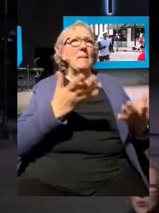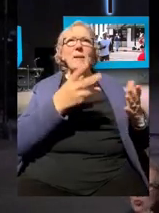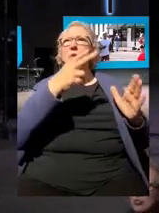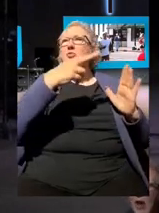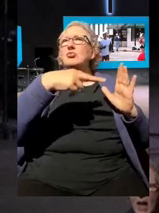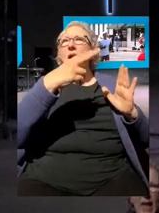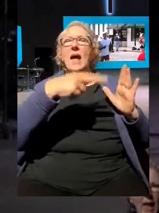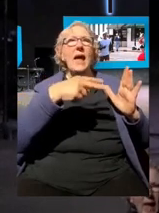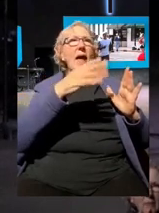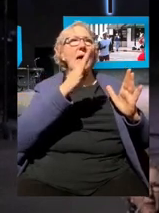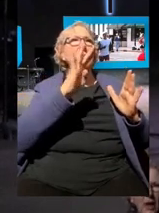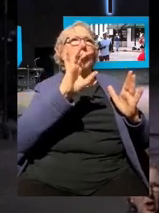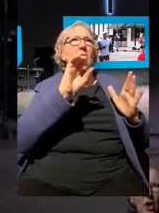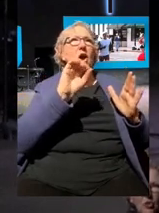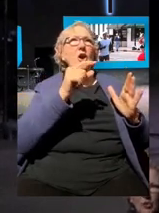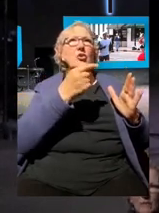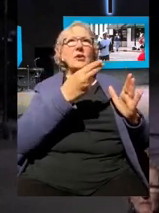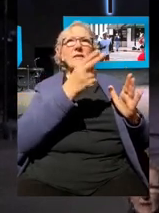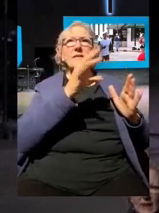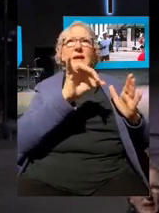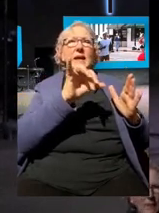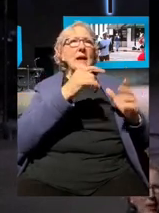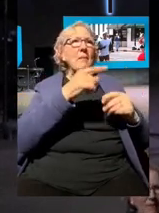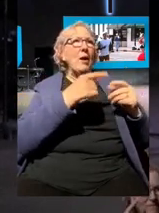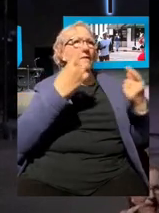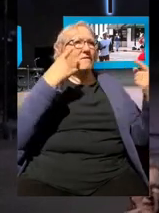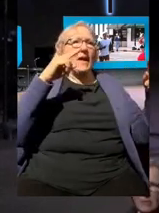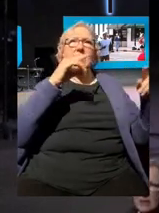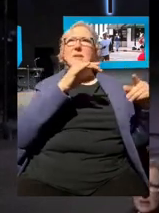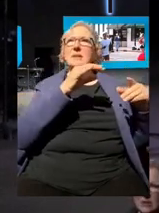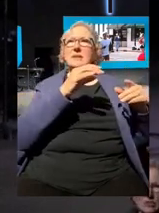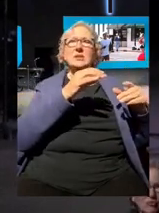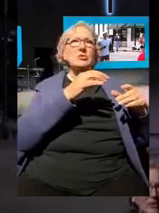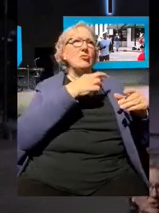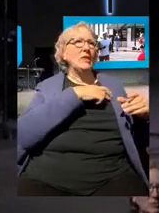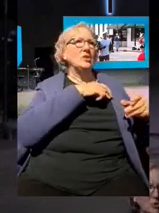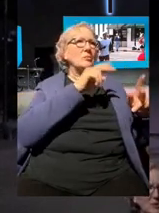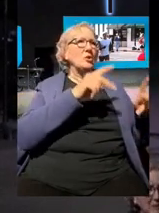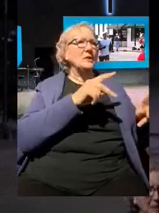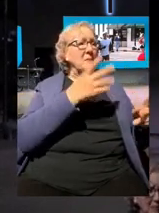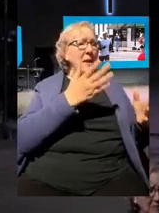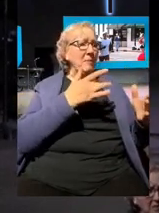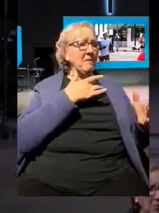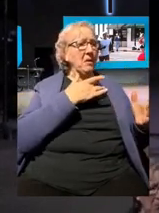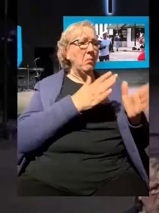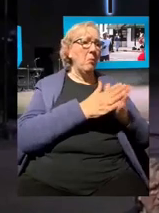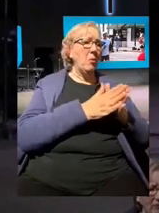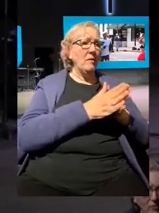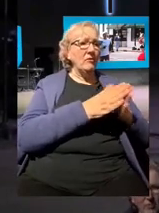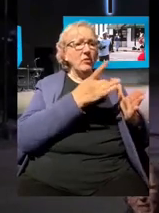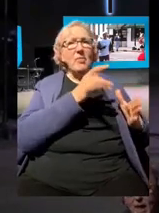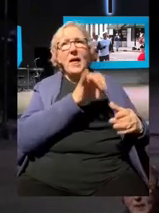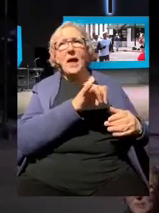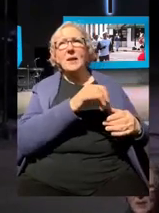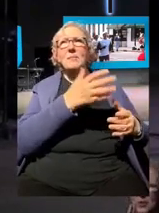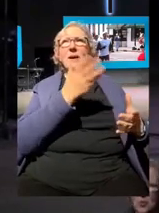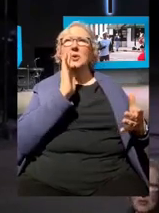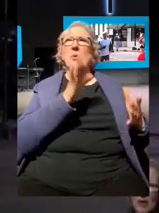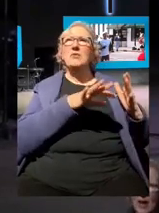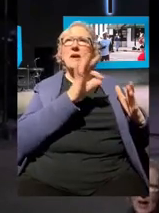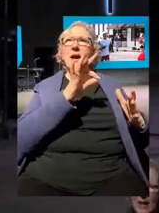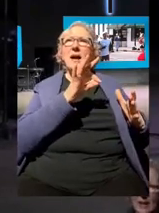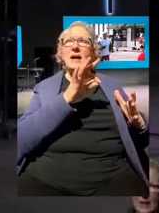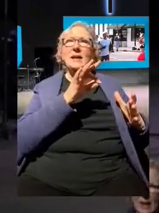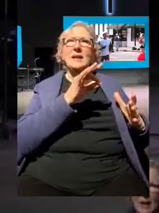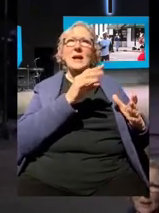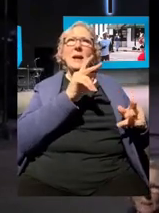biographies of some of the spiritual giants, and they may provide you some motivation, but you're going to find that it's those people